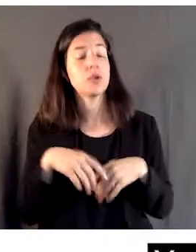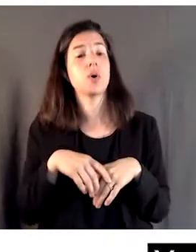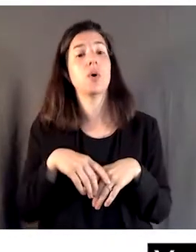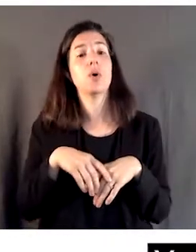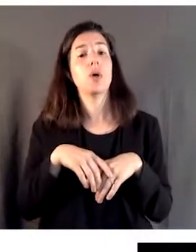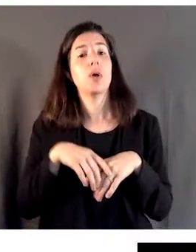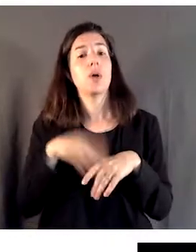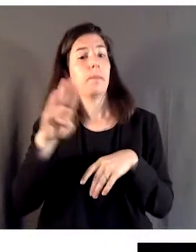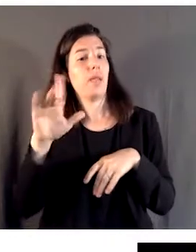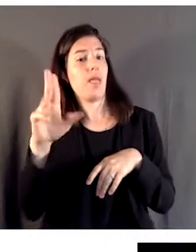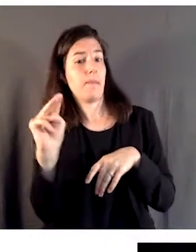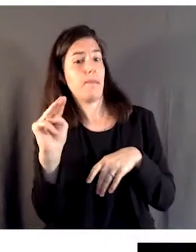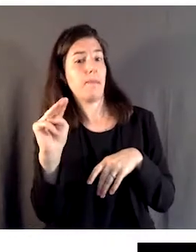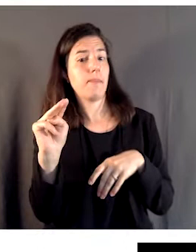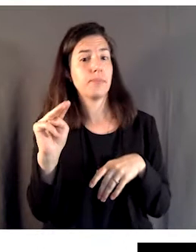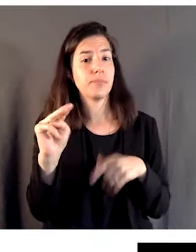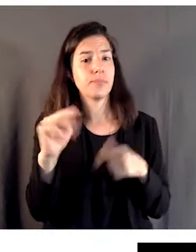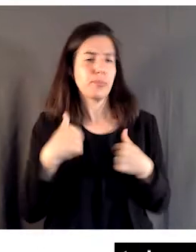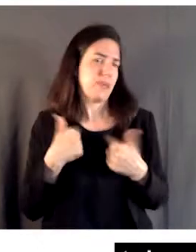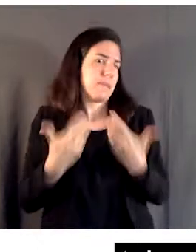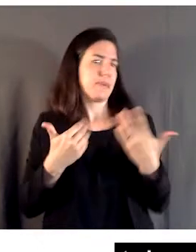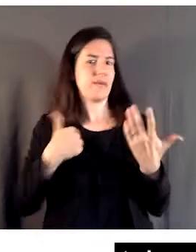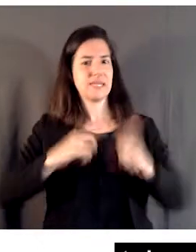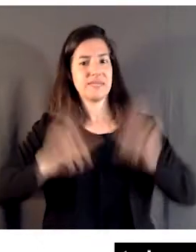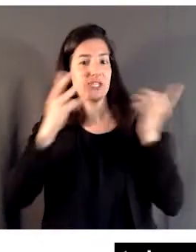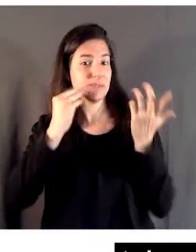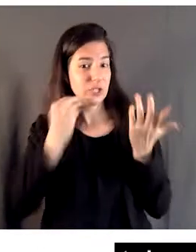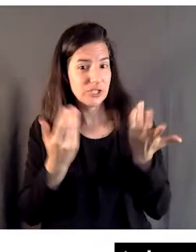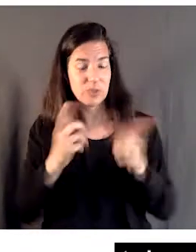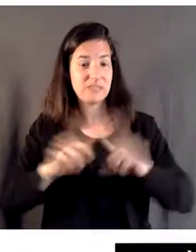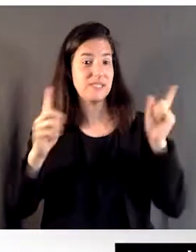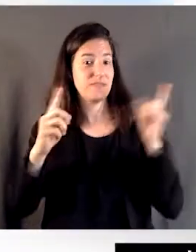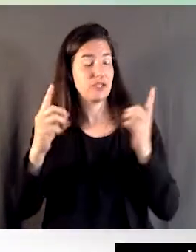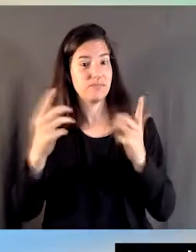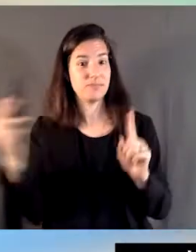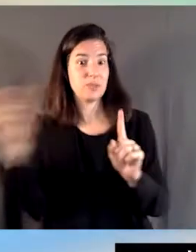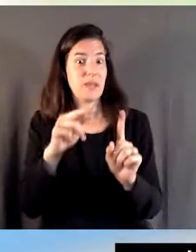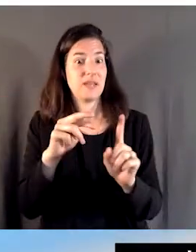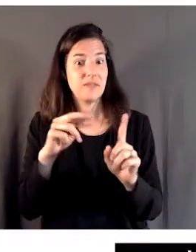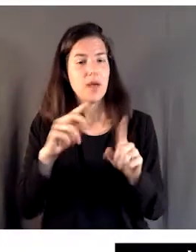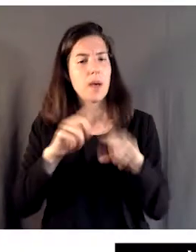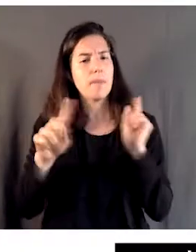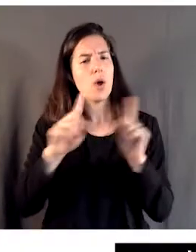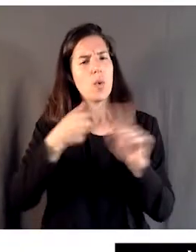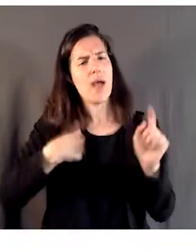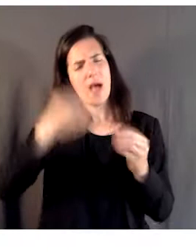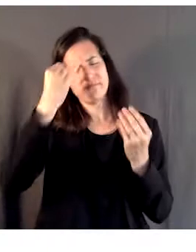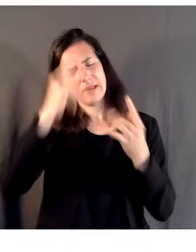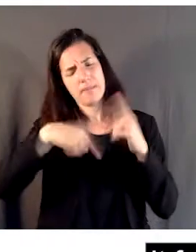Black Lives Matter overall. So I might have a different take, or maybe this is a new perspective for some people. But when I think about Black Lives